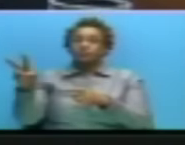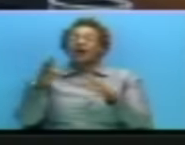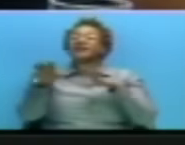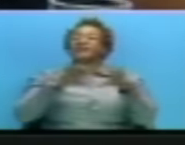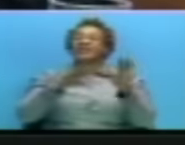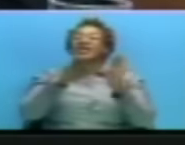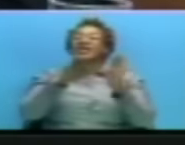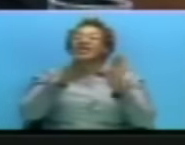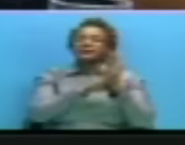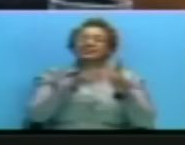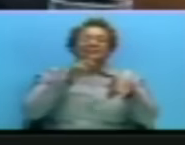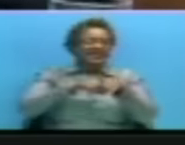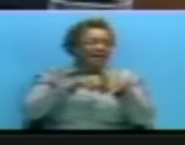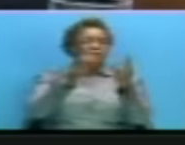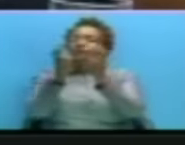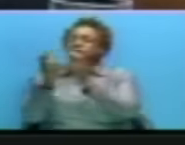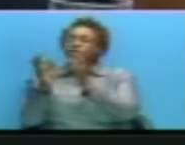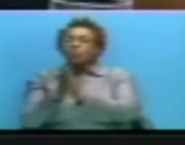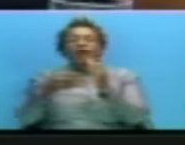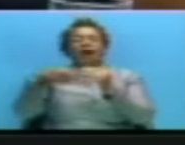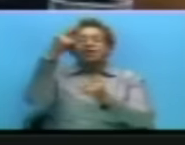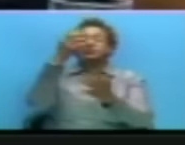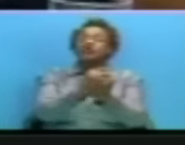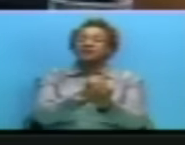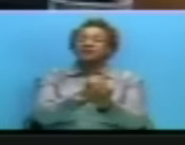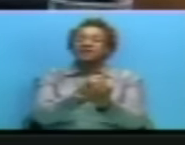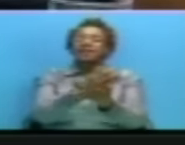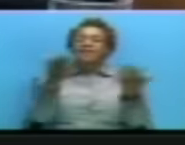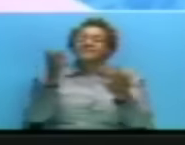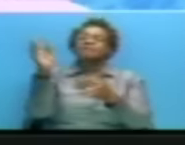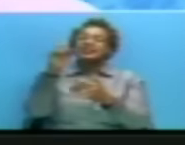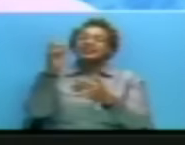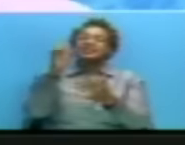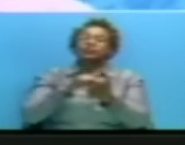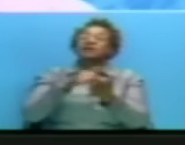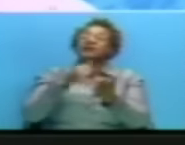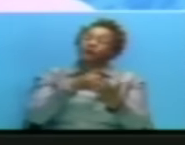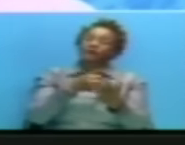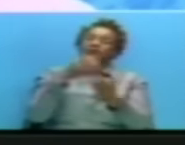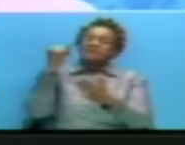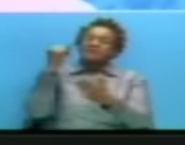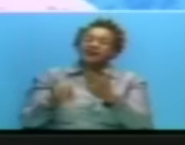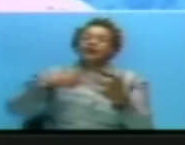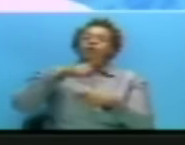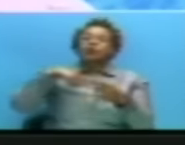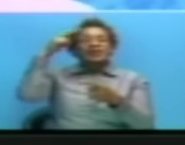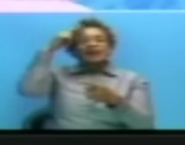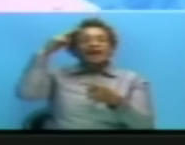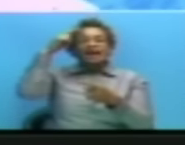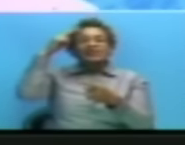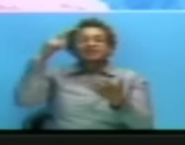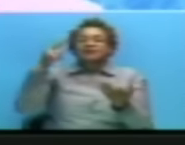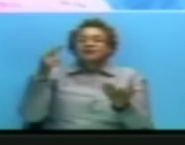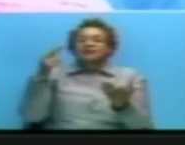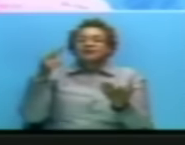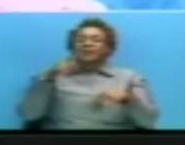statement. After consultation with the highest office and every ministry that was involved. But finally, we realized that, look, the guys